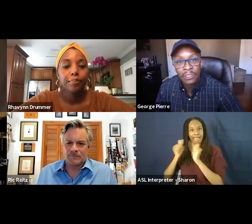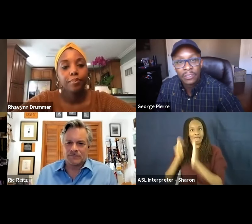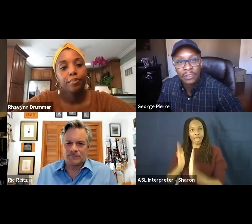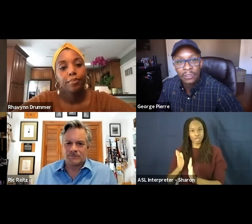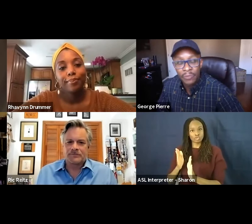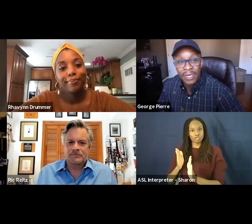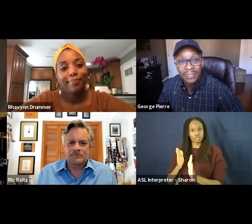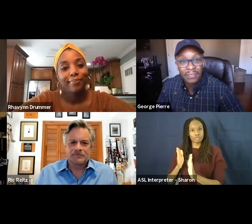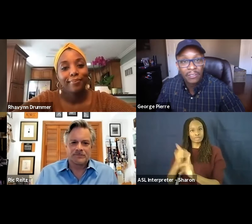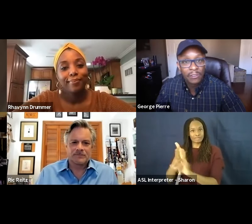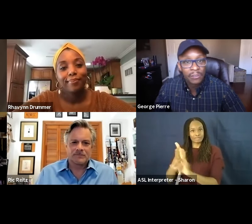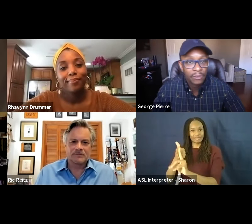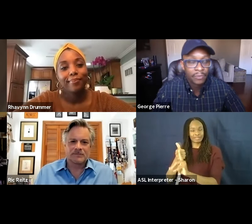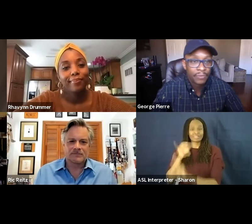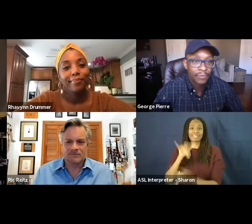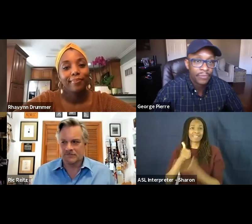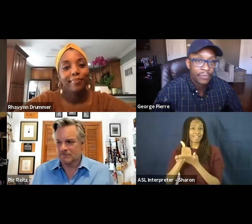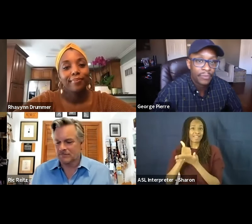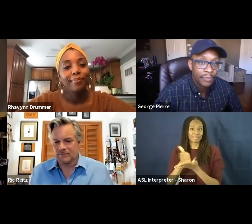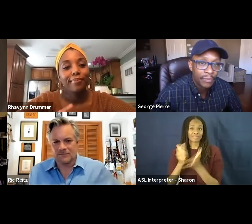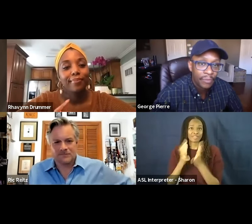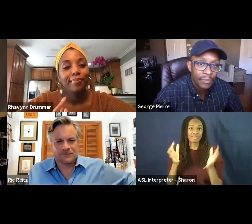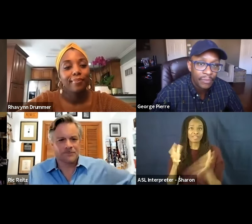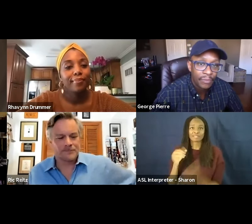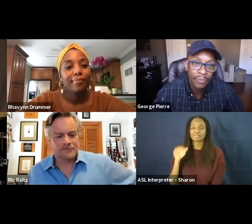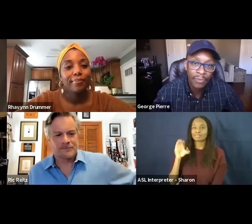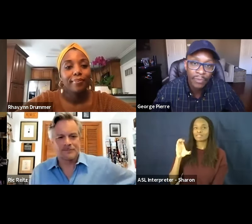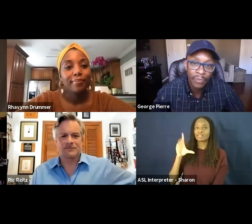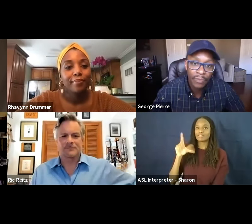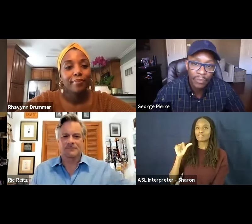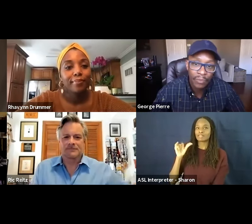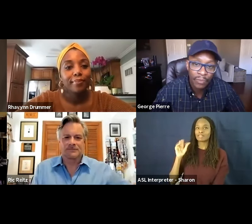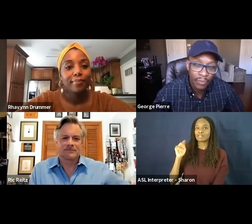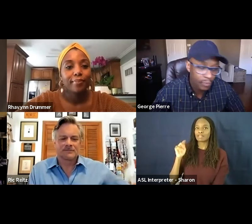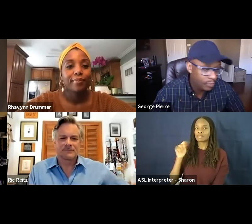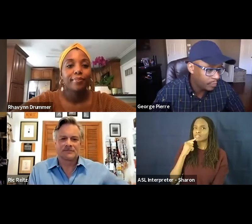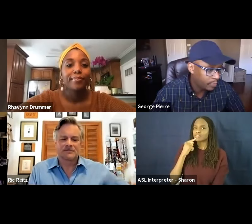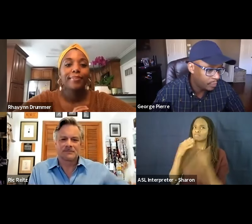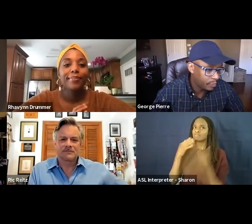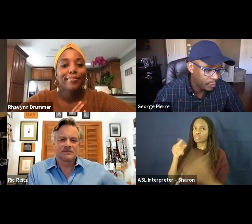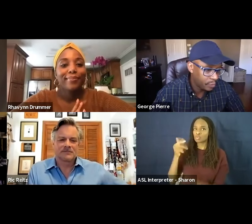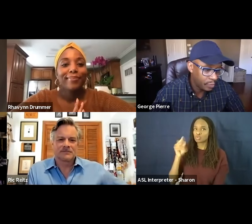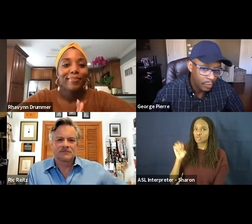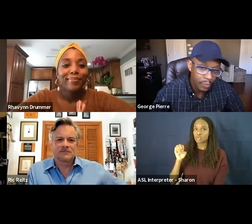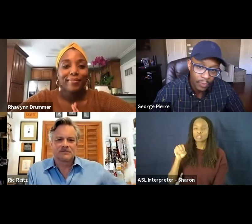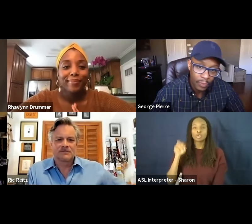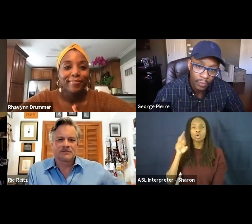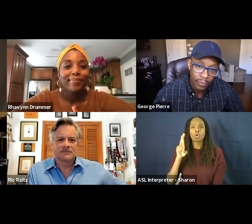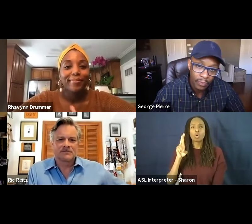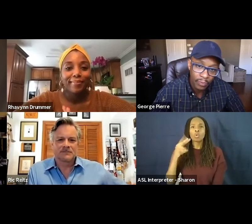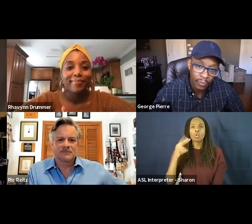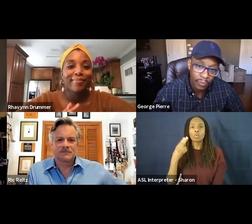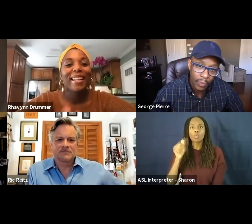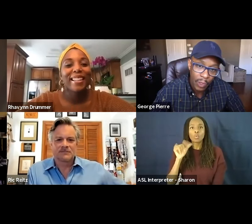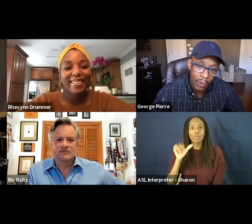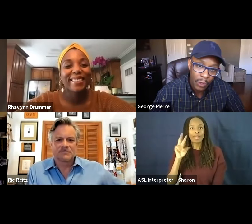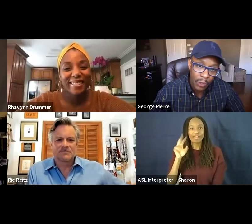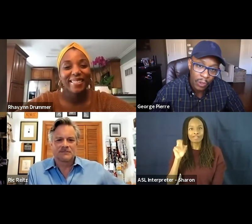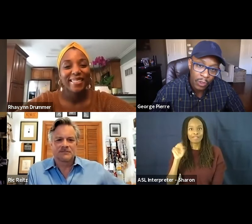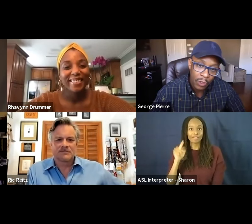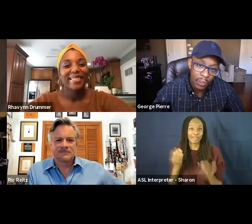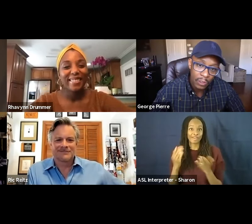helps tremendously. Thank you, George. Rhavynn, not only have you done all these different modes, because you've been here for a while and